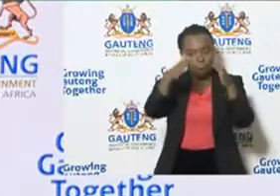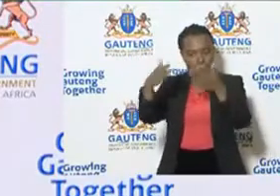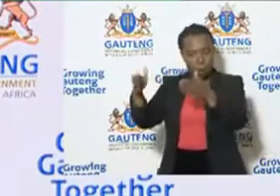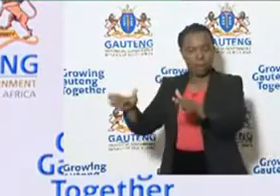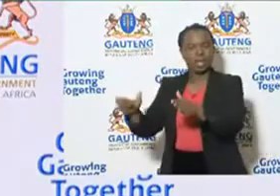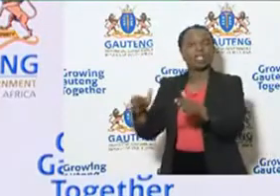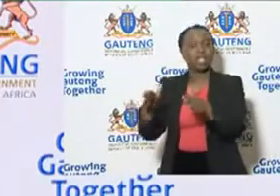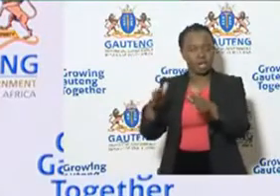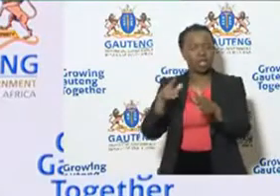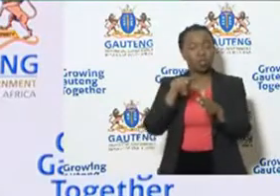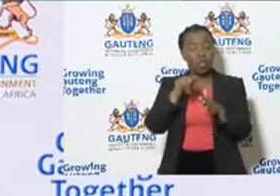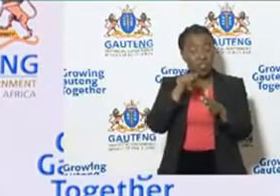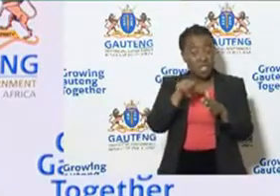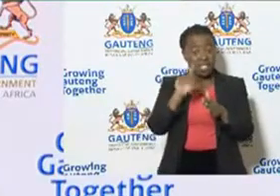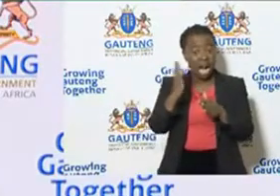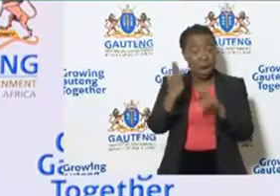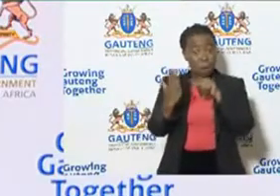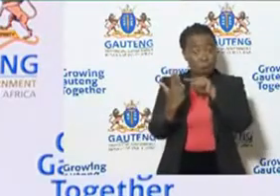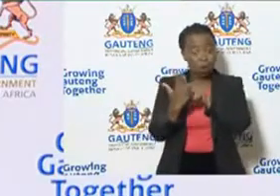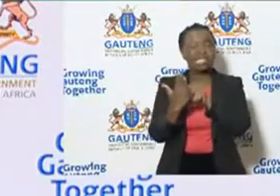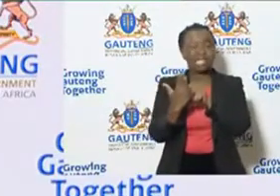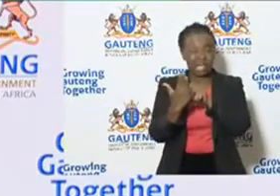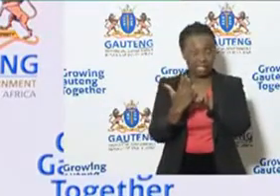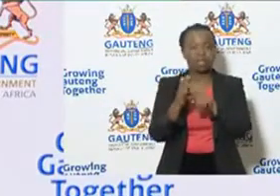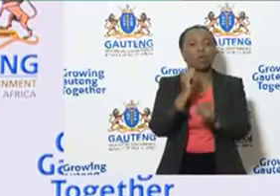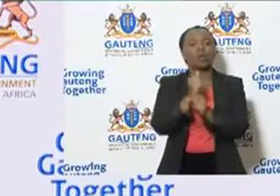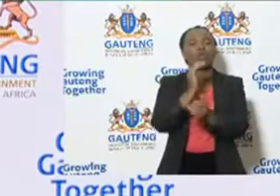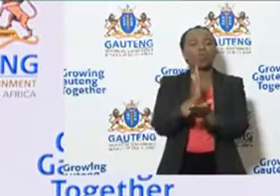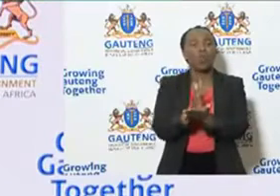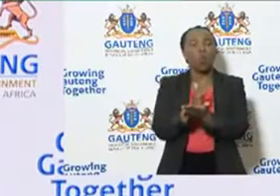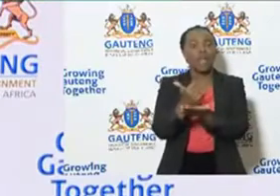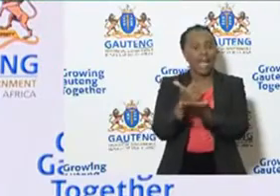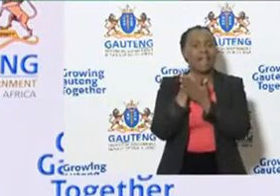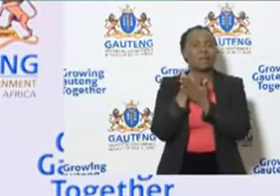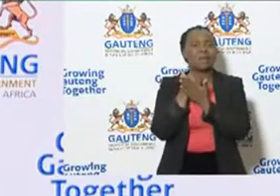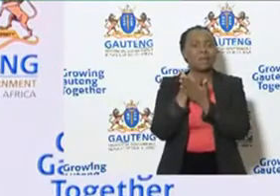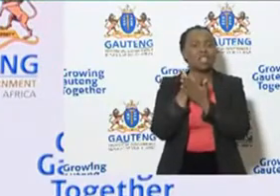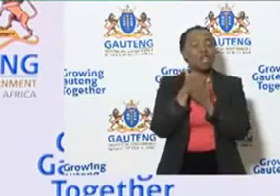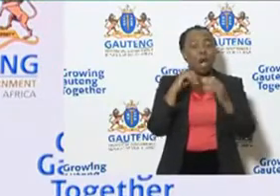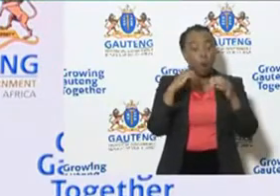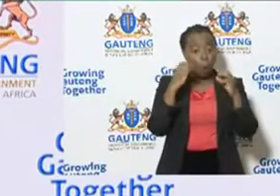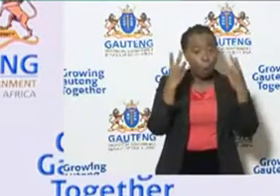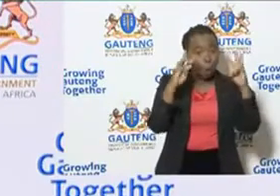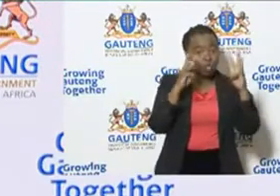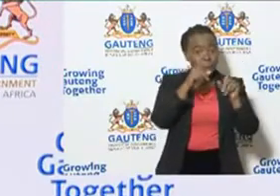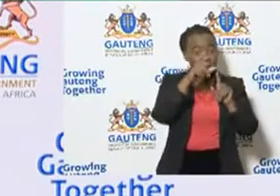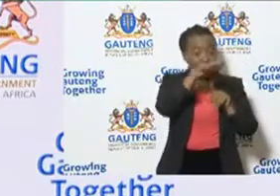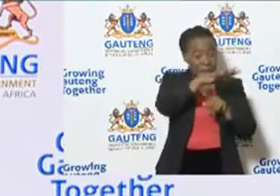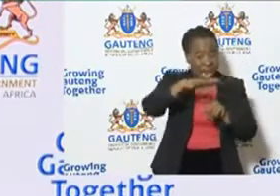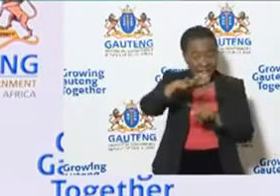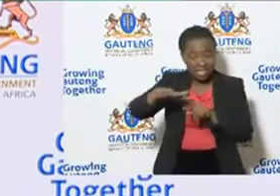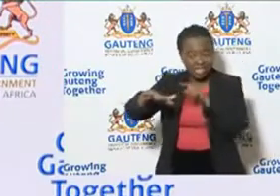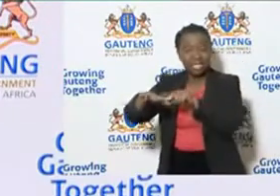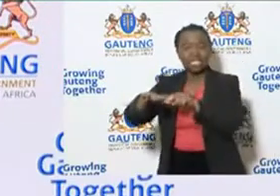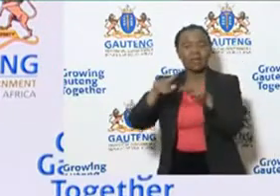approach will also help us in ensuring that every place of worship in that ward, every